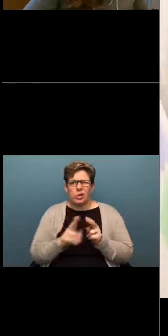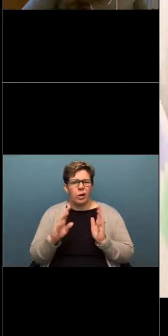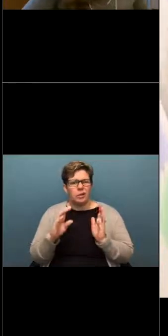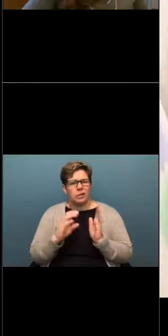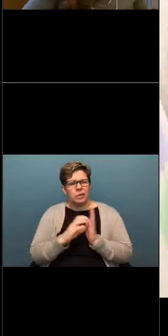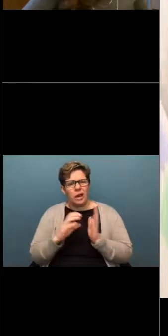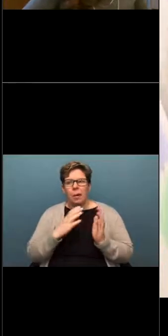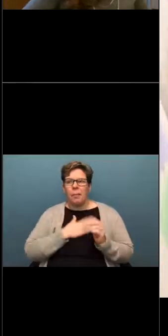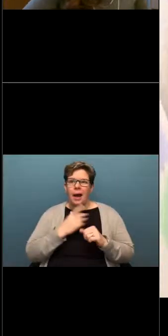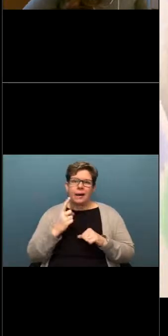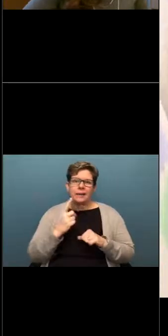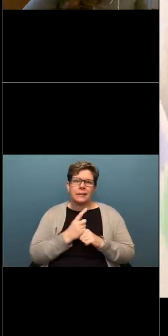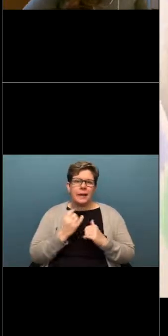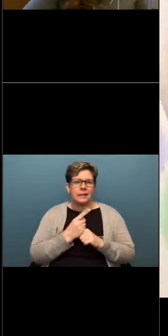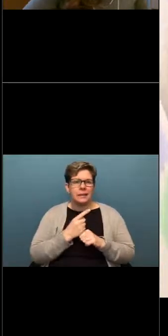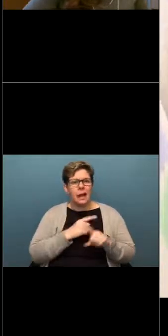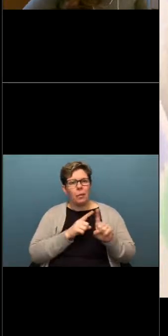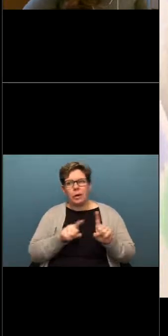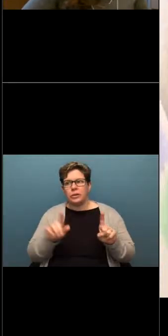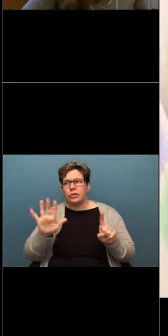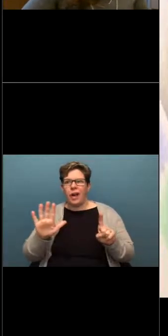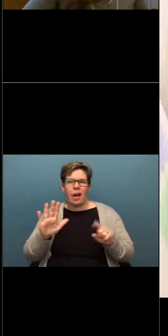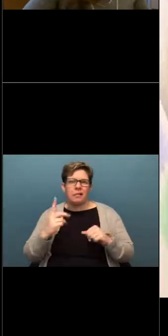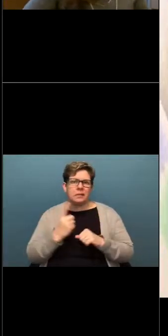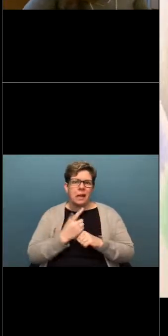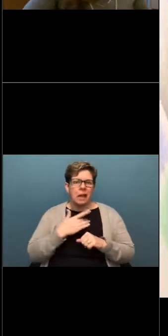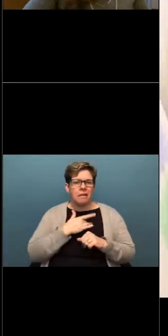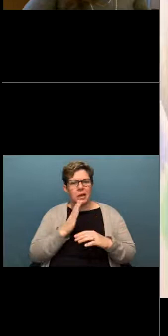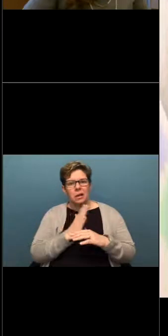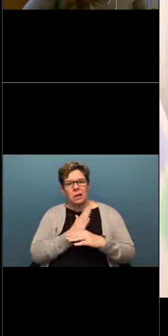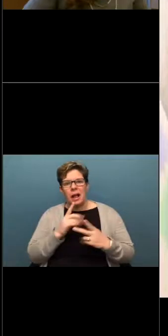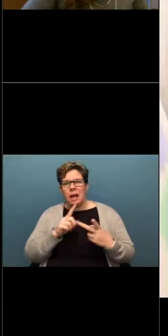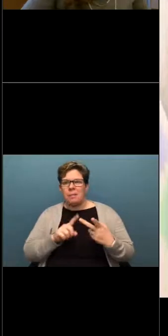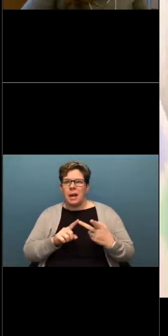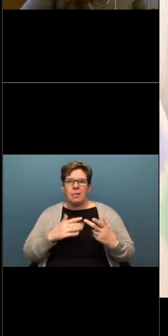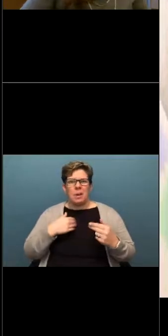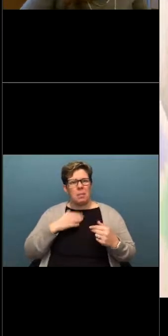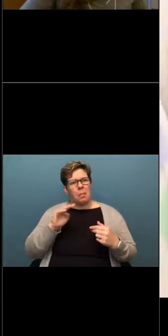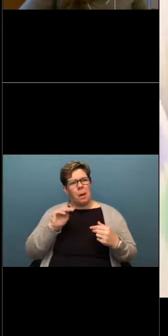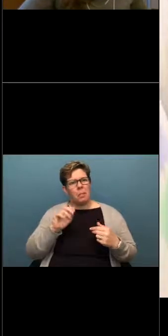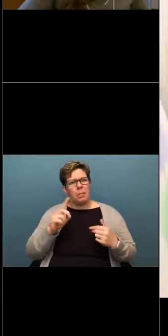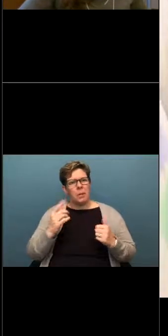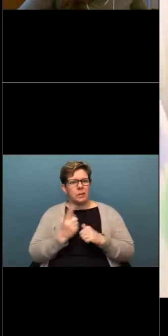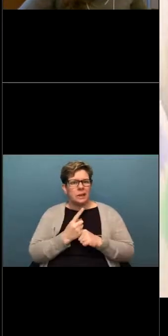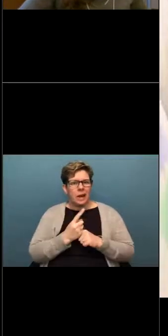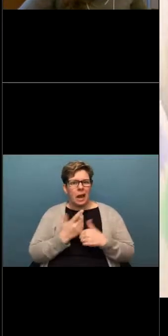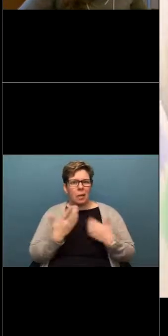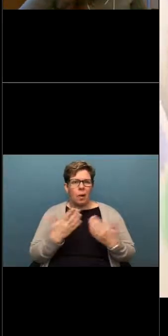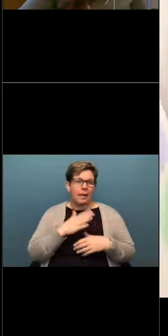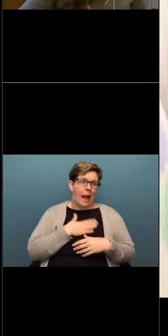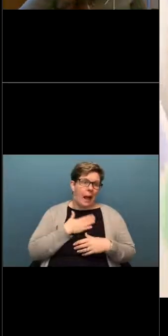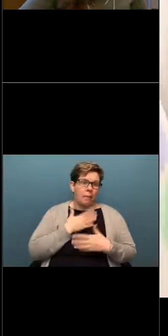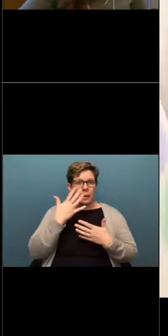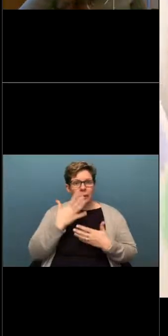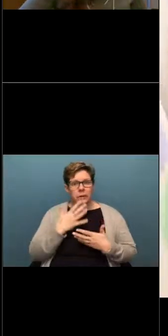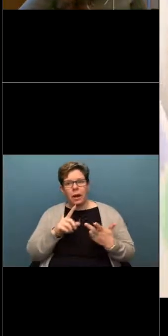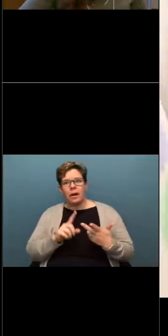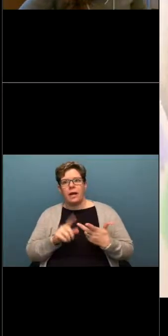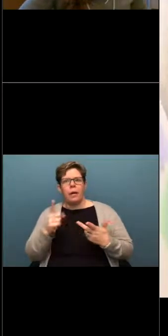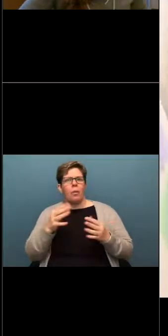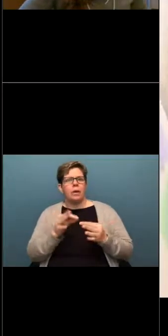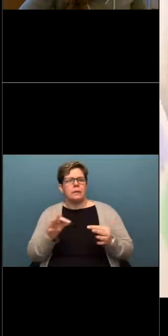1 to 5, maybe 2 or 3 words about your mood and a sentence about the day. Doing that can kind of help keep track of things